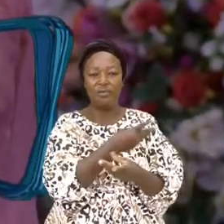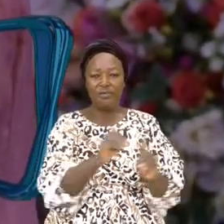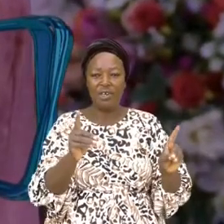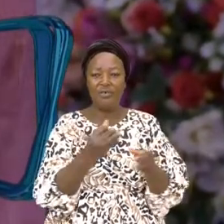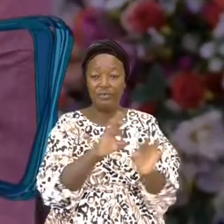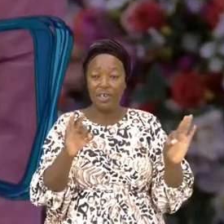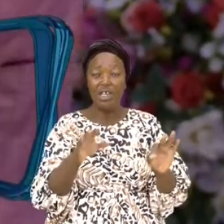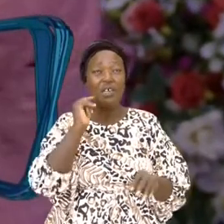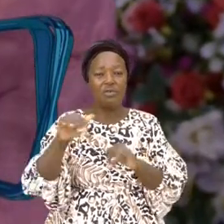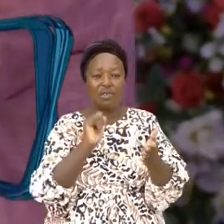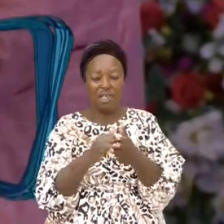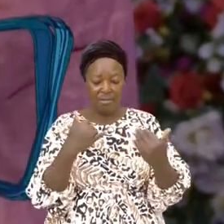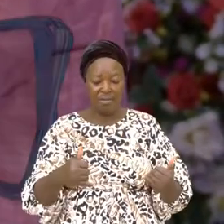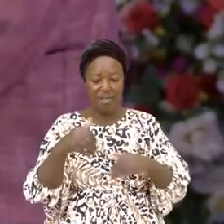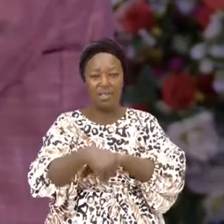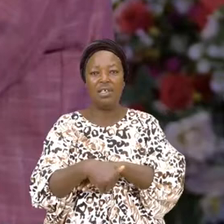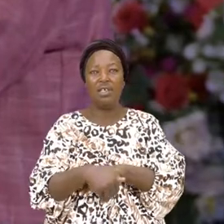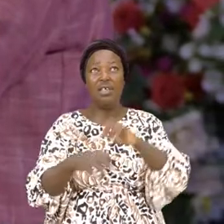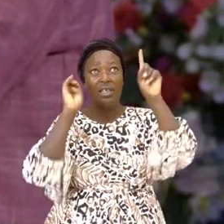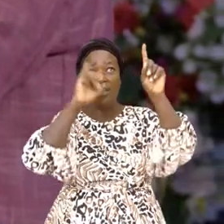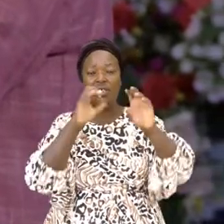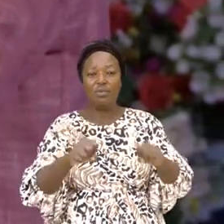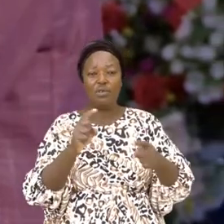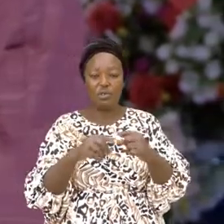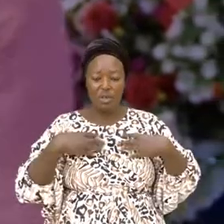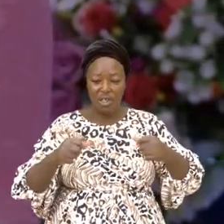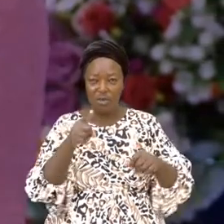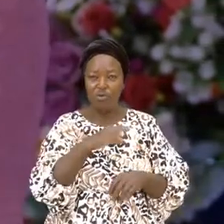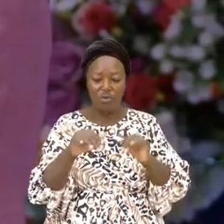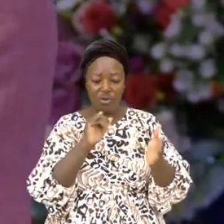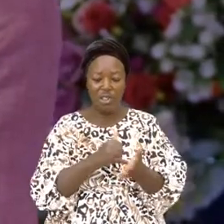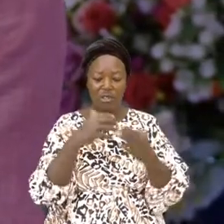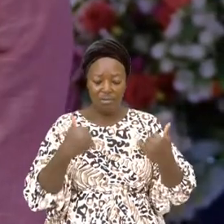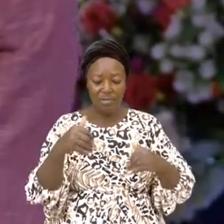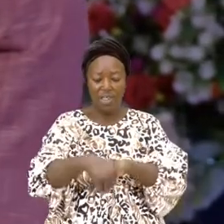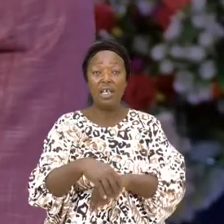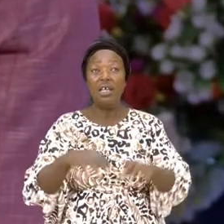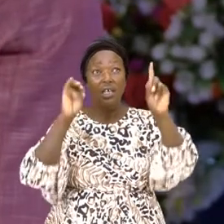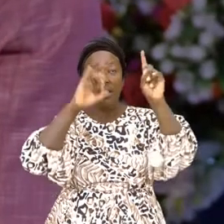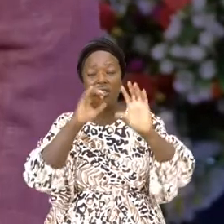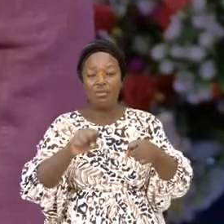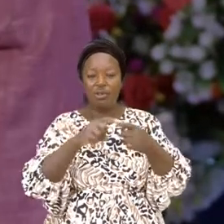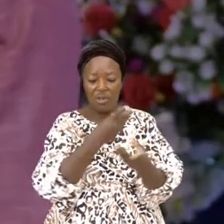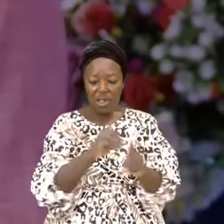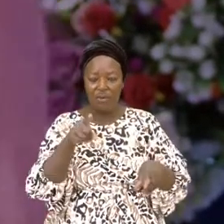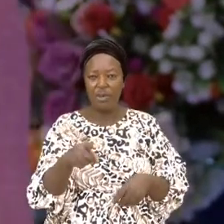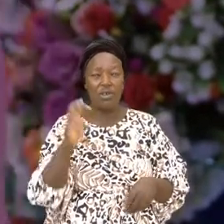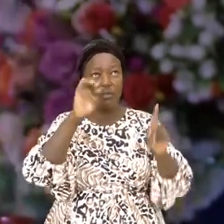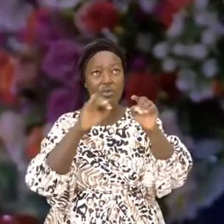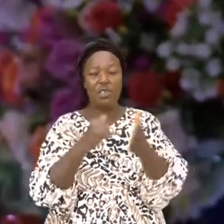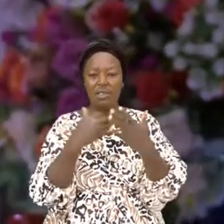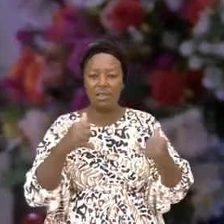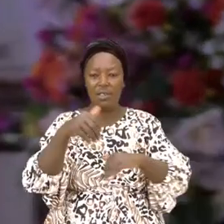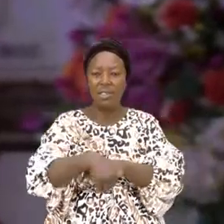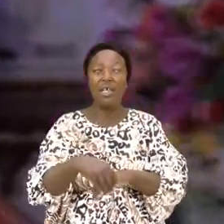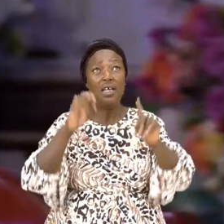that tonight. He's able to heal you. He will do that tonight. He's able to deliver you. He will do that tonight.